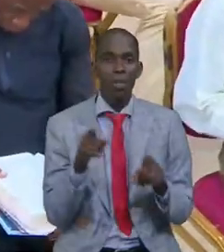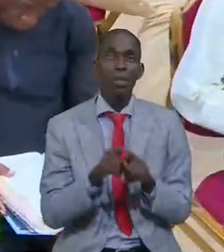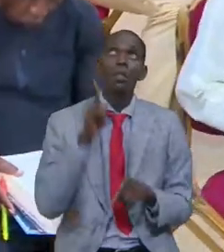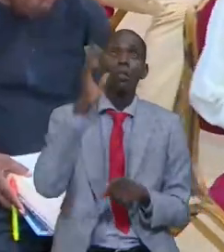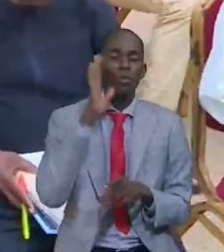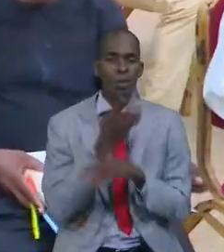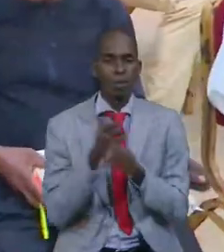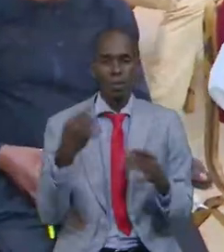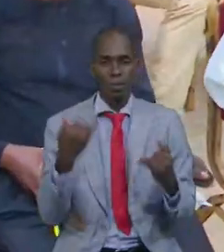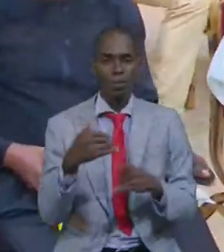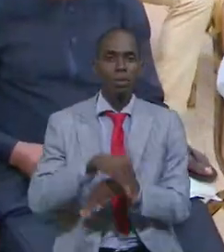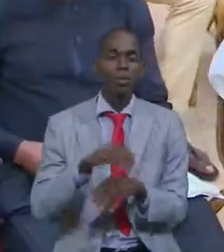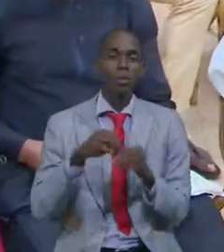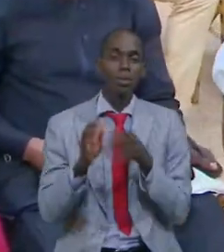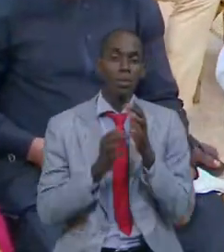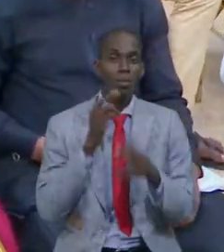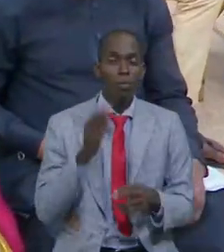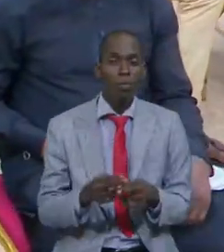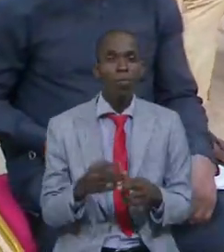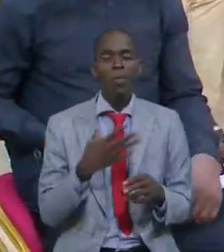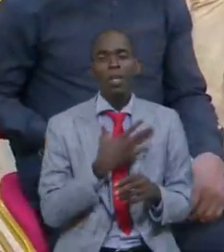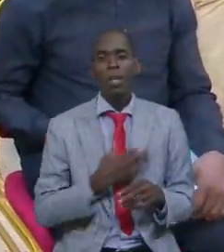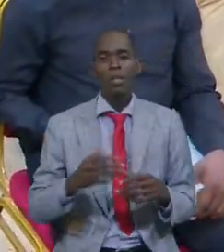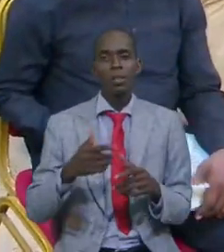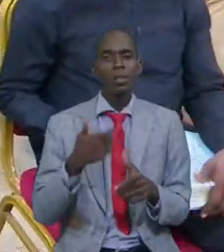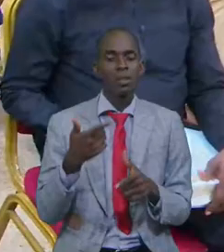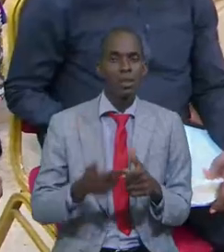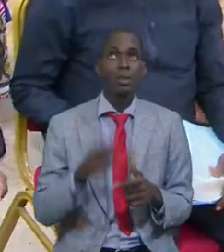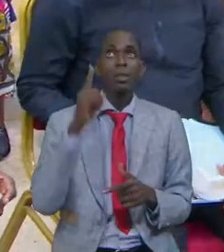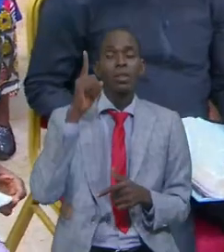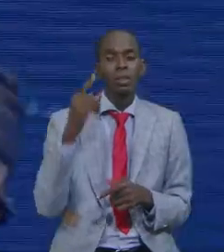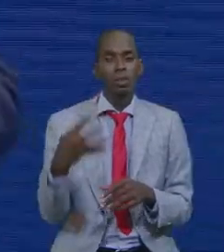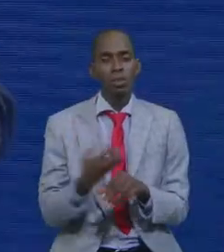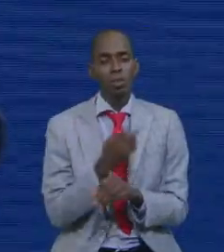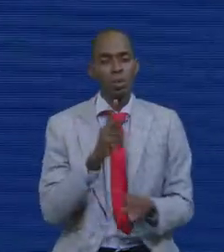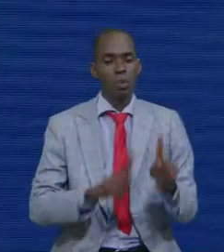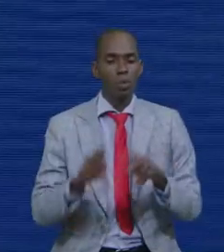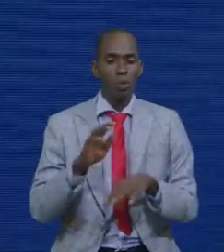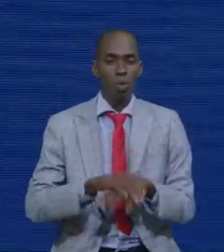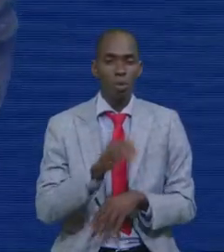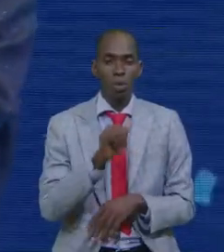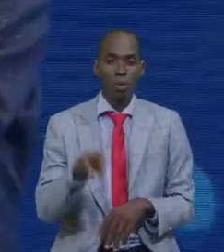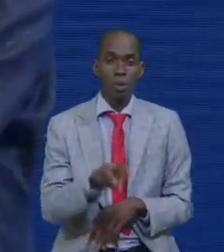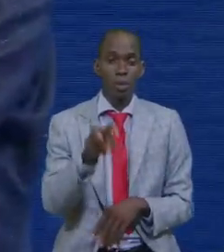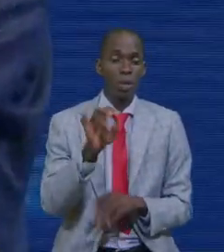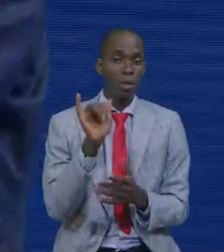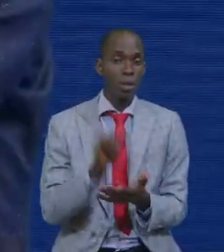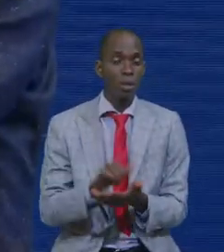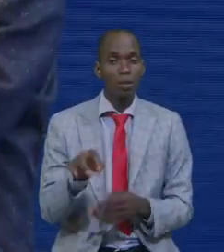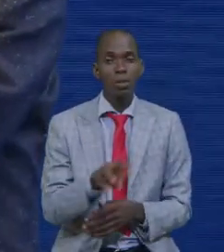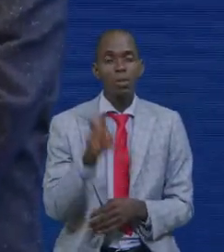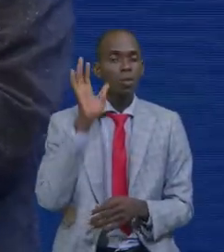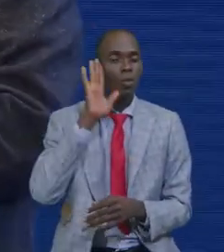you tonight. And then he was taking them on a journey, and their journey would lead them to